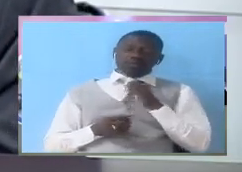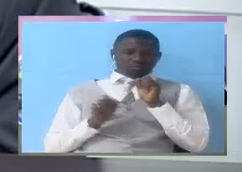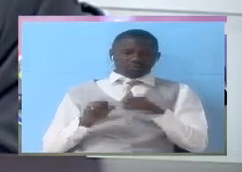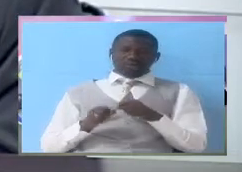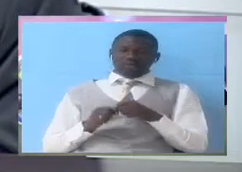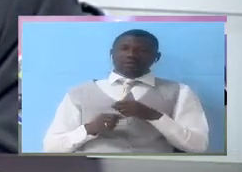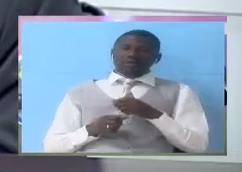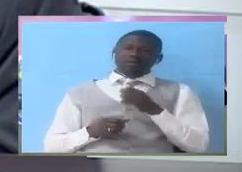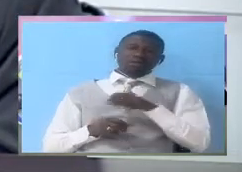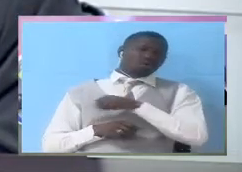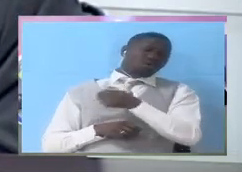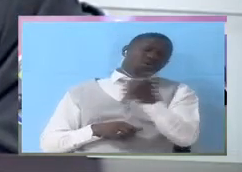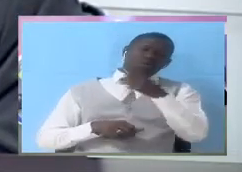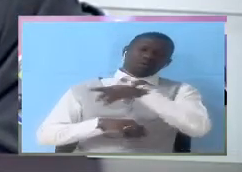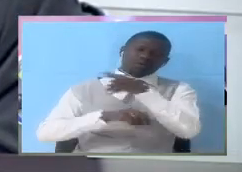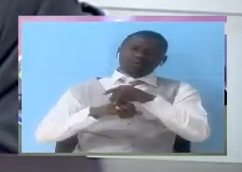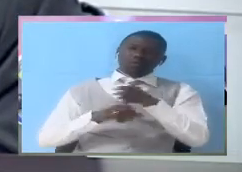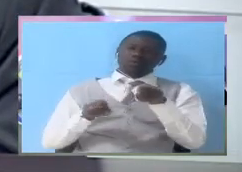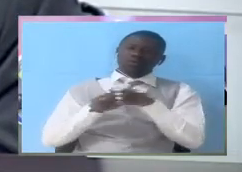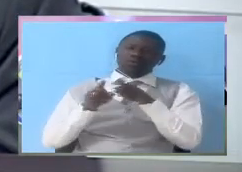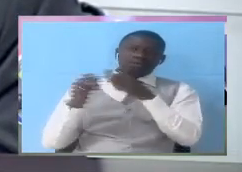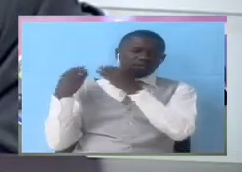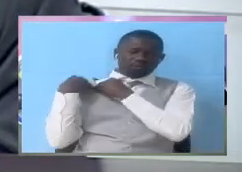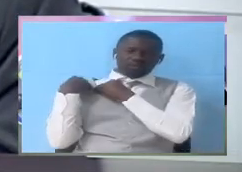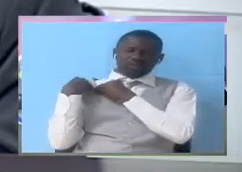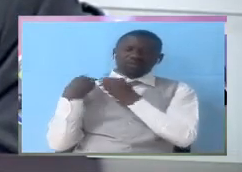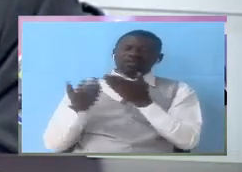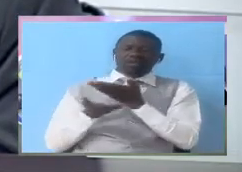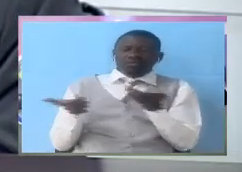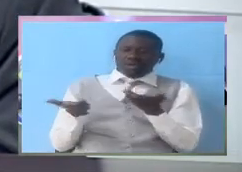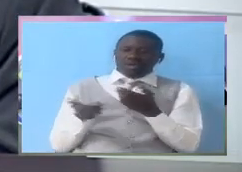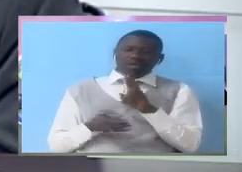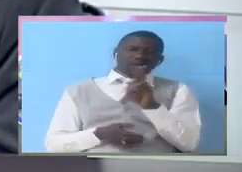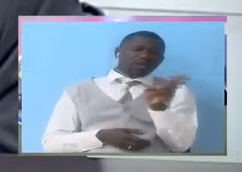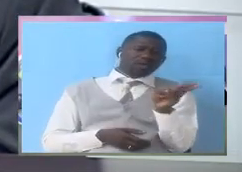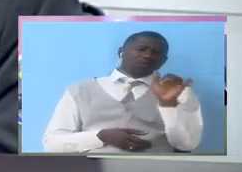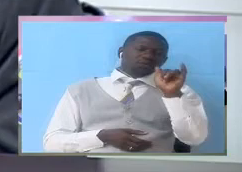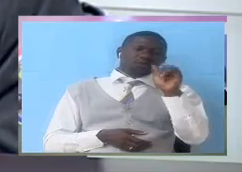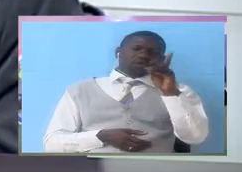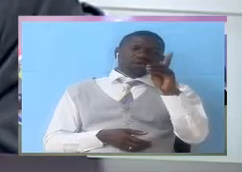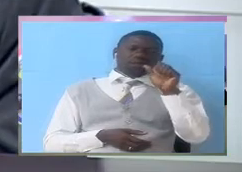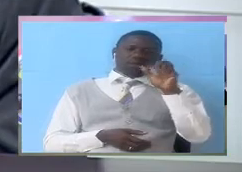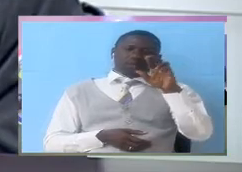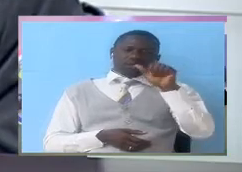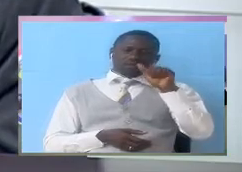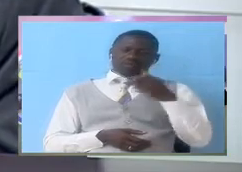been somewhere with responsibilities. That why Haidara should be there as chairman.